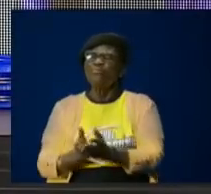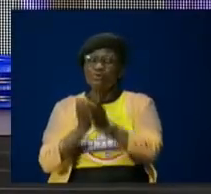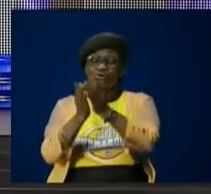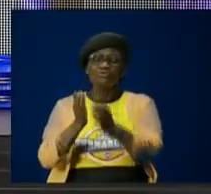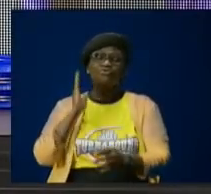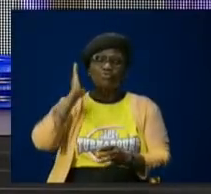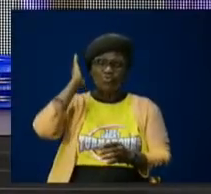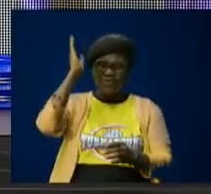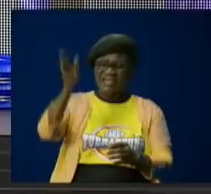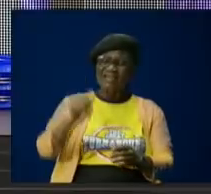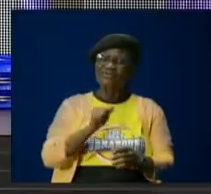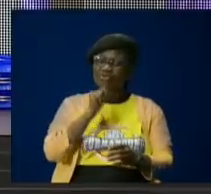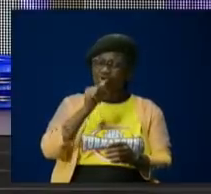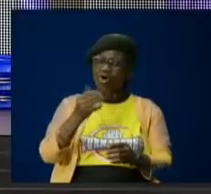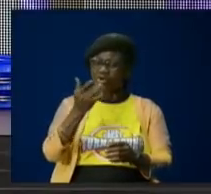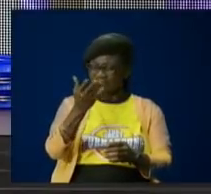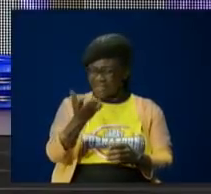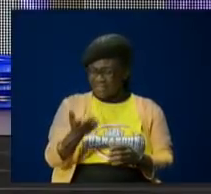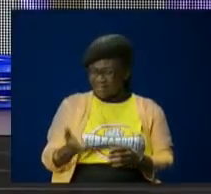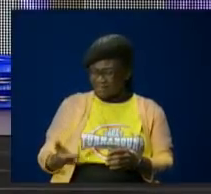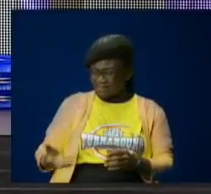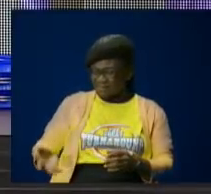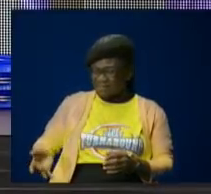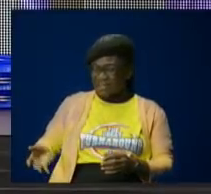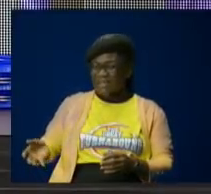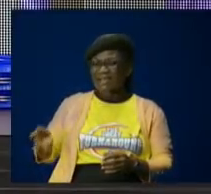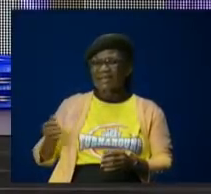will not sink.